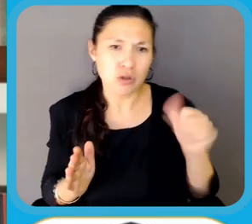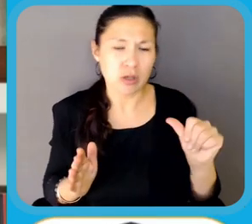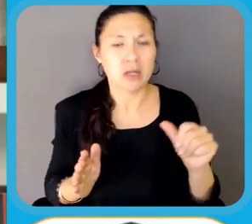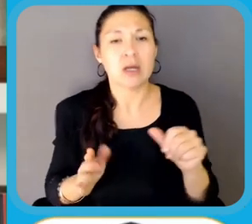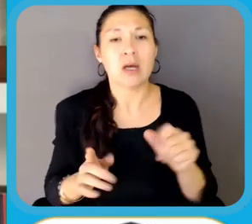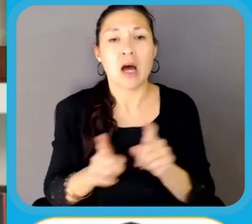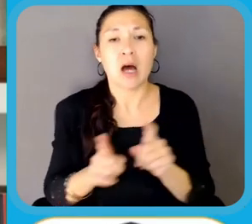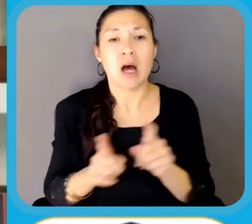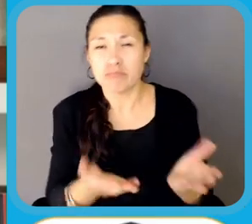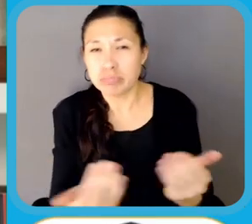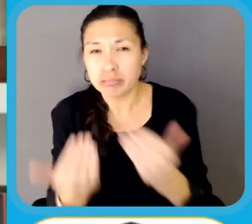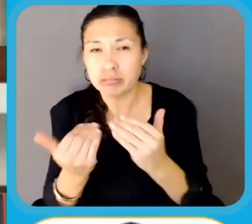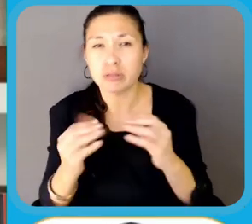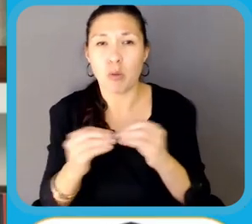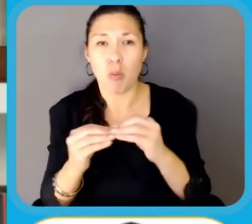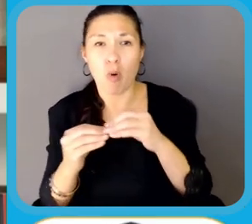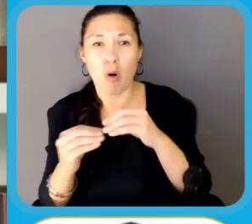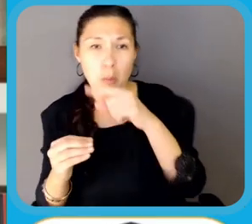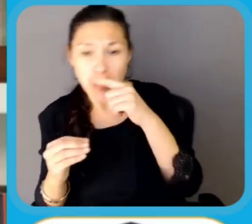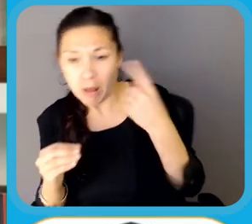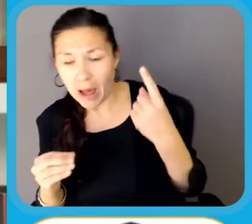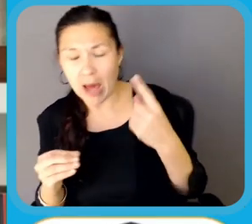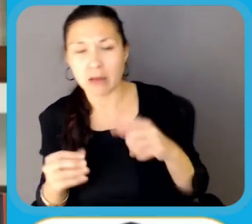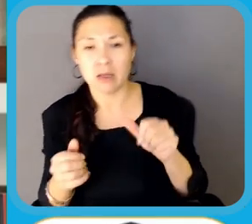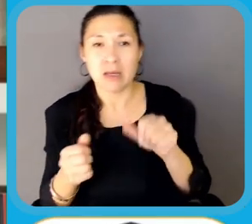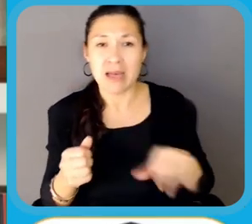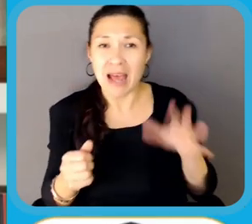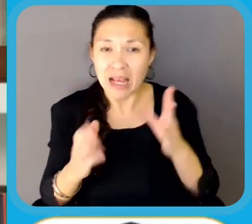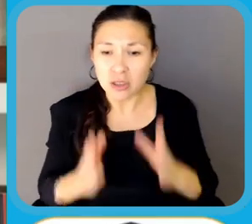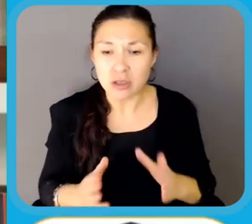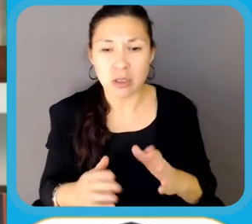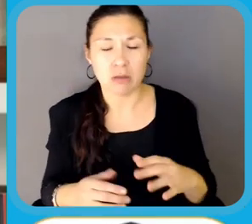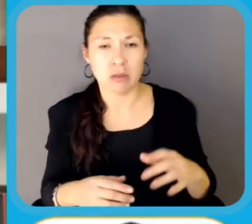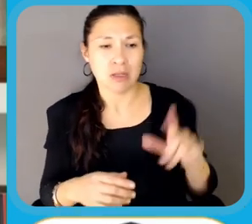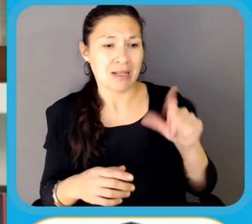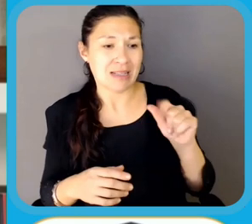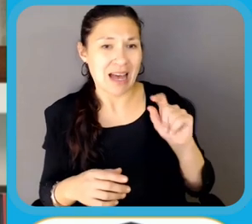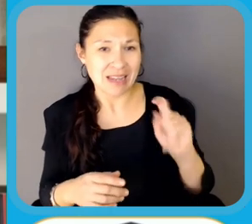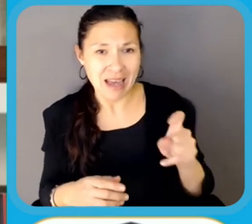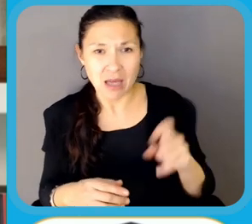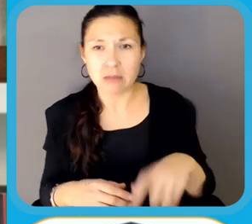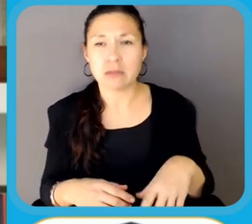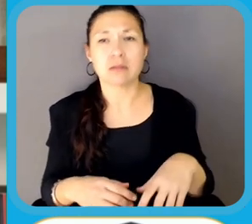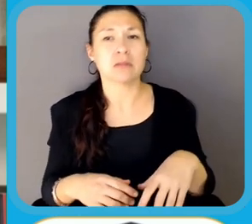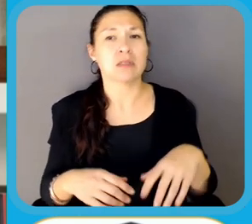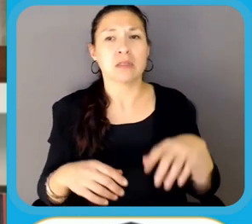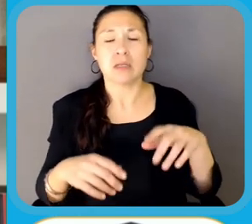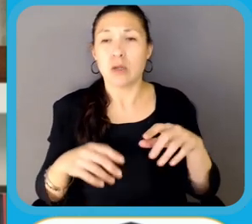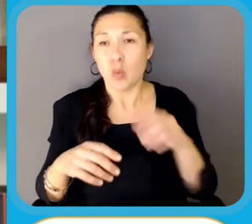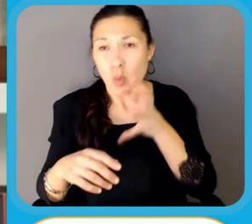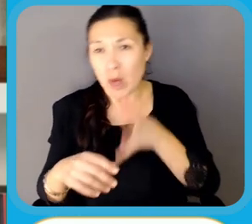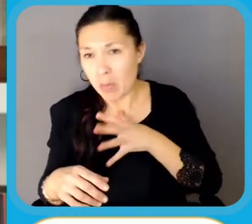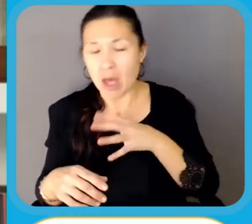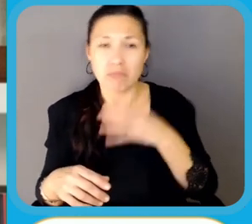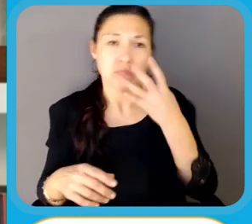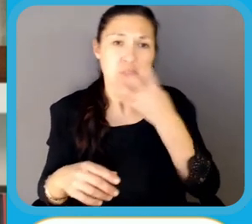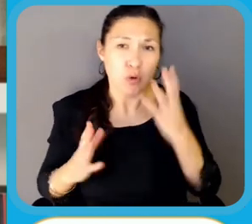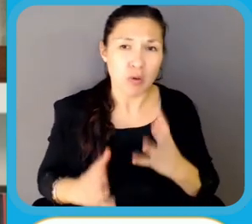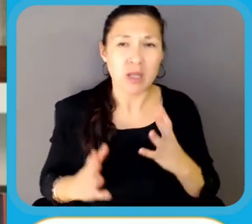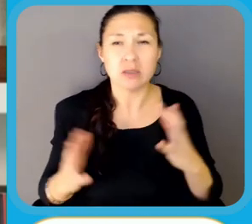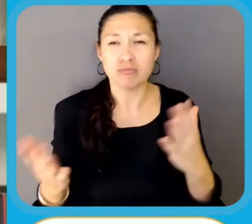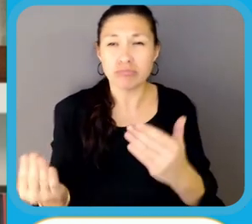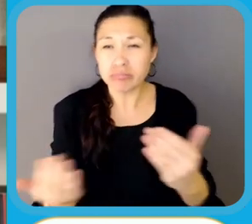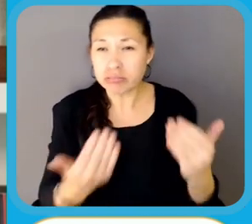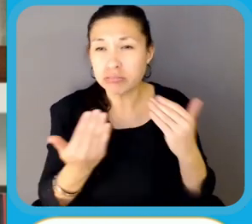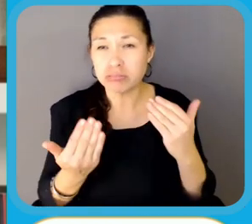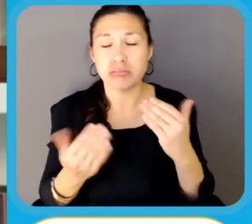Indigenous, immigrant, women, and young folks, people who understood what was at stake and made a choice to give Democrats